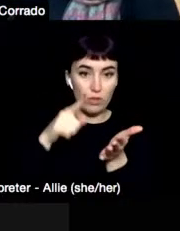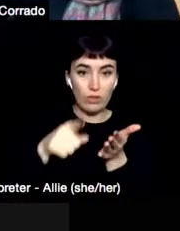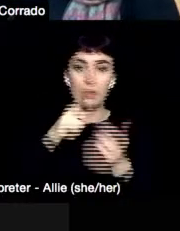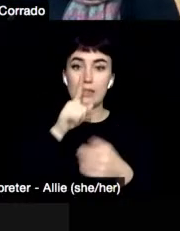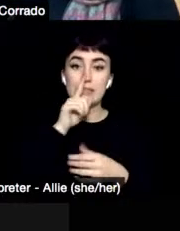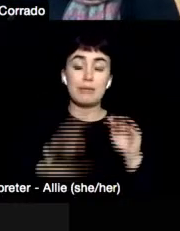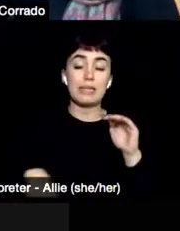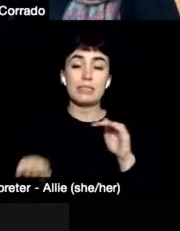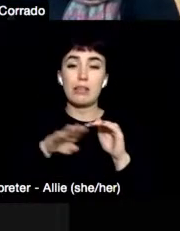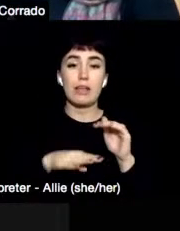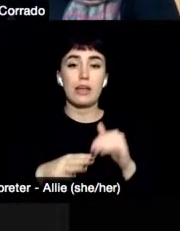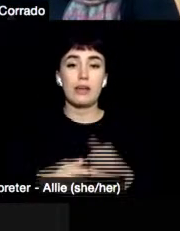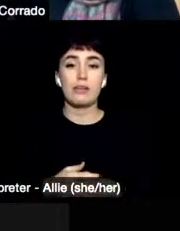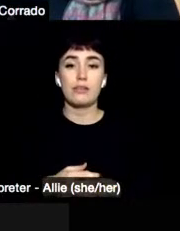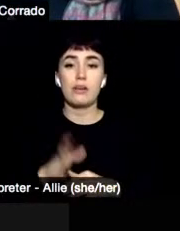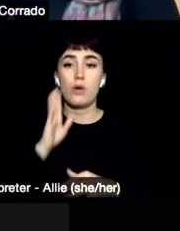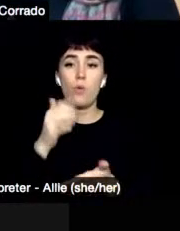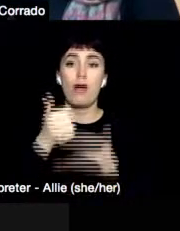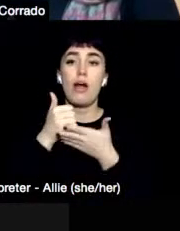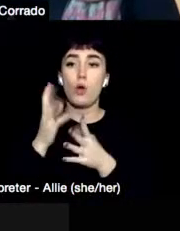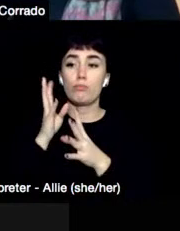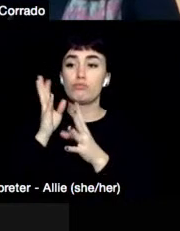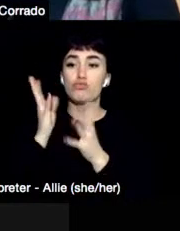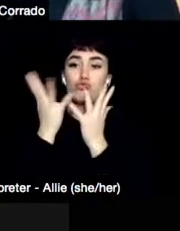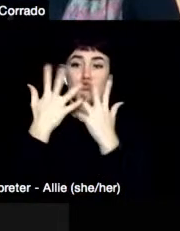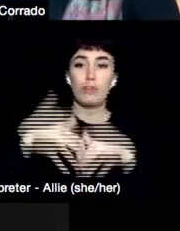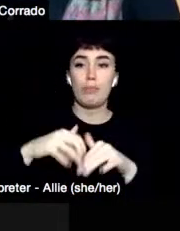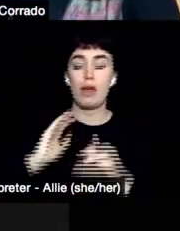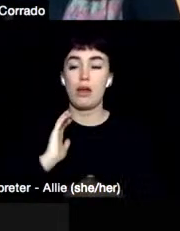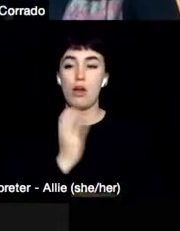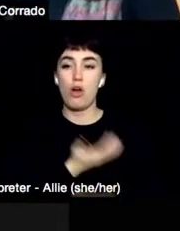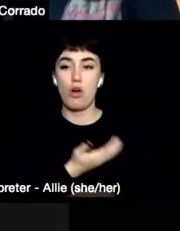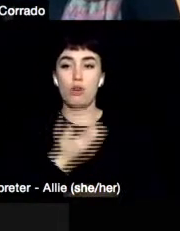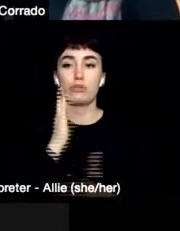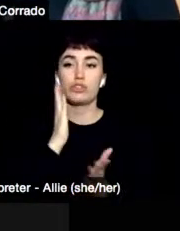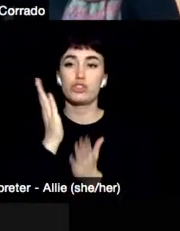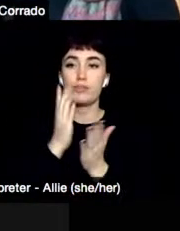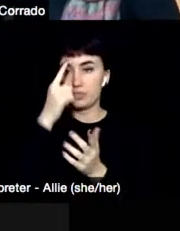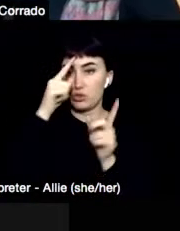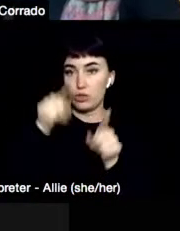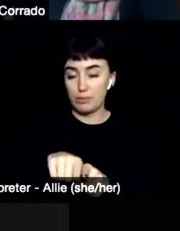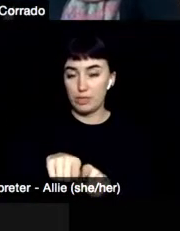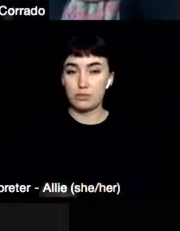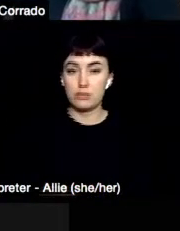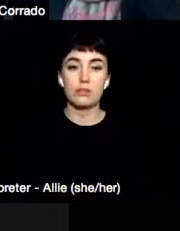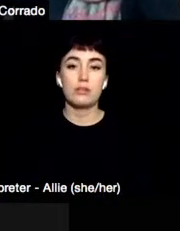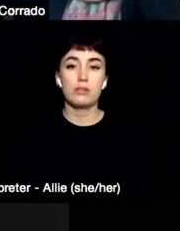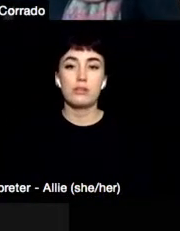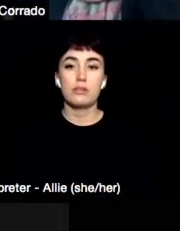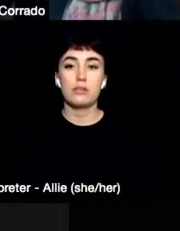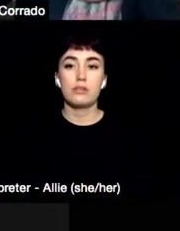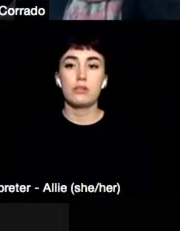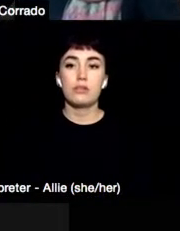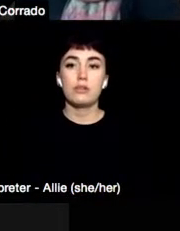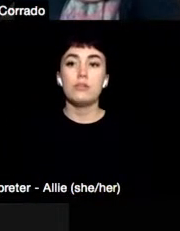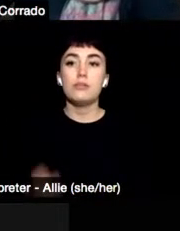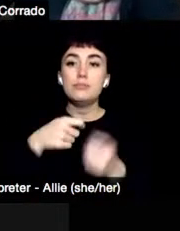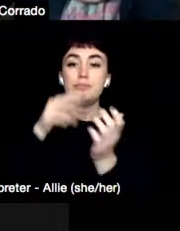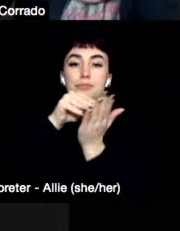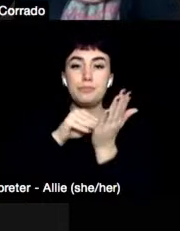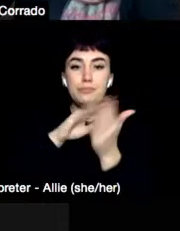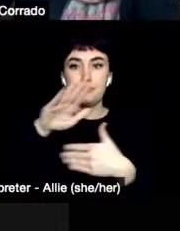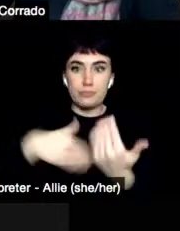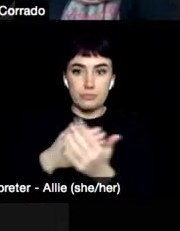basically, it's going to help streamline our service agreements. And instead of keeping track of all of the